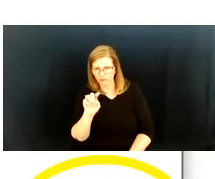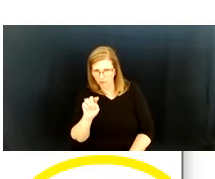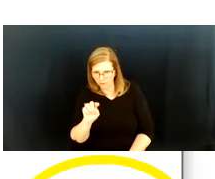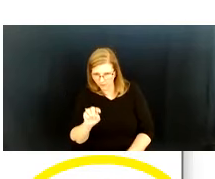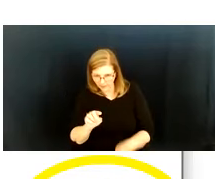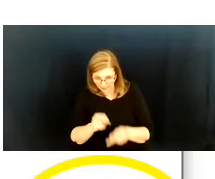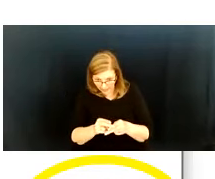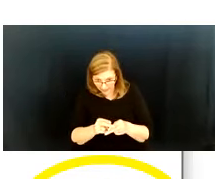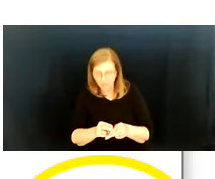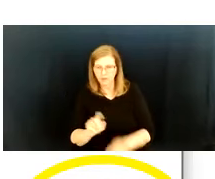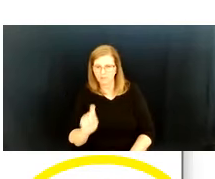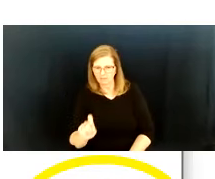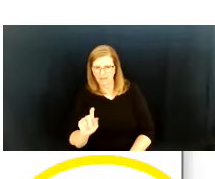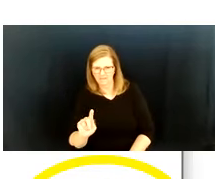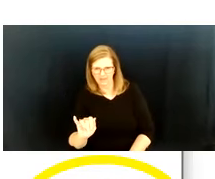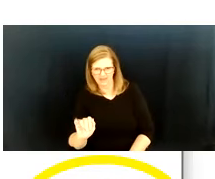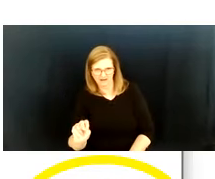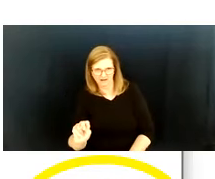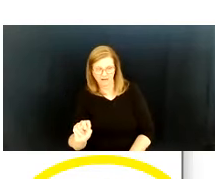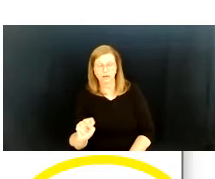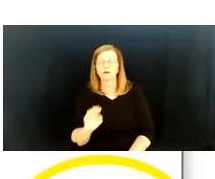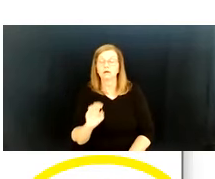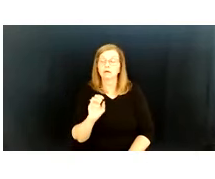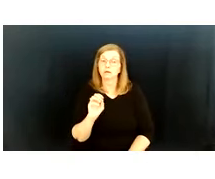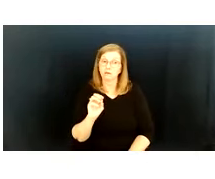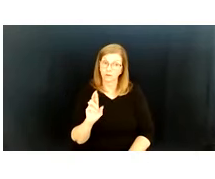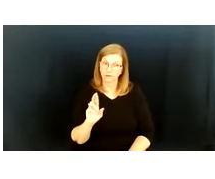video, or